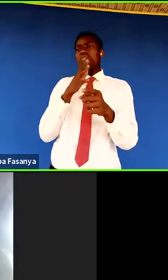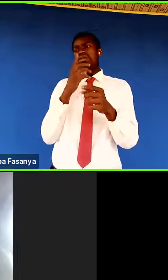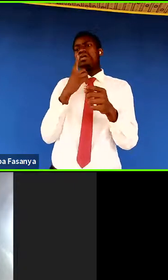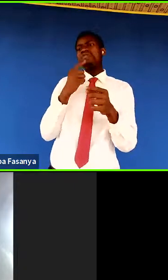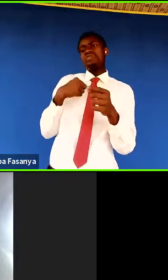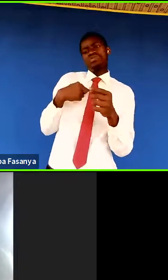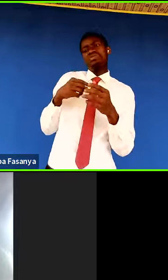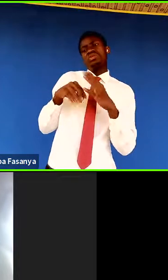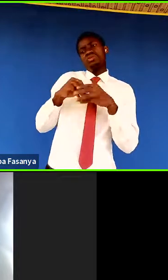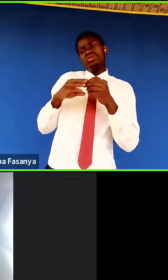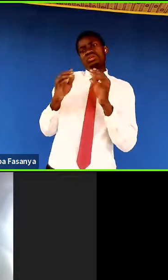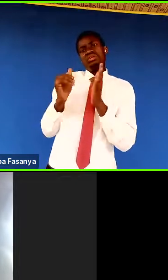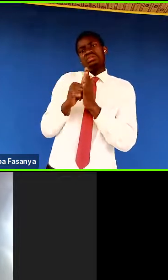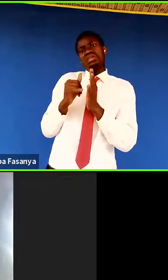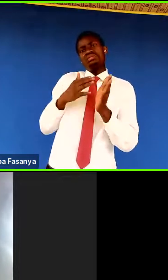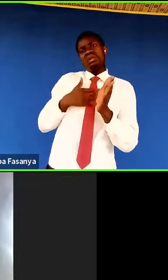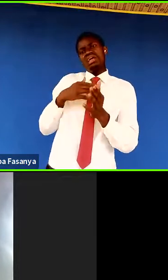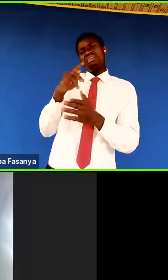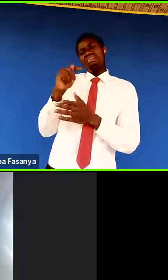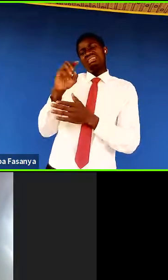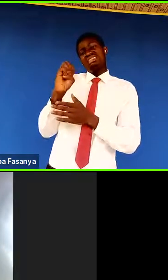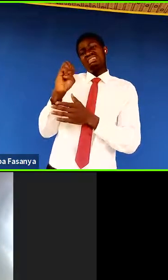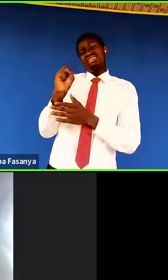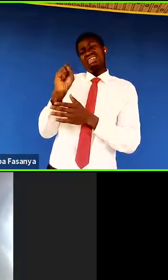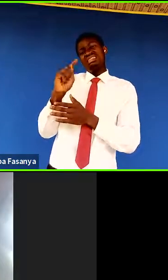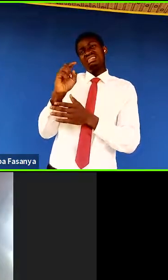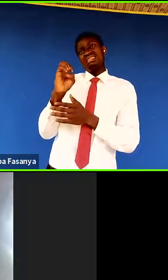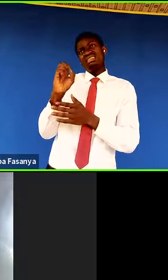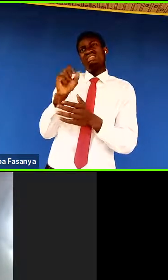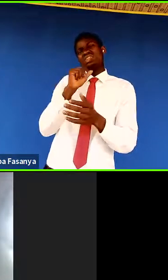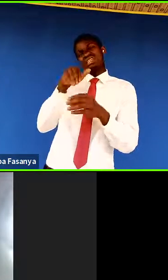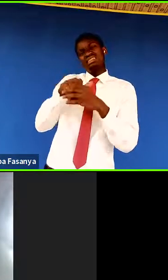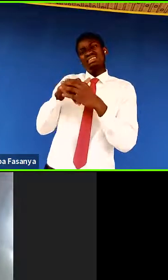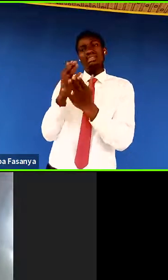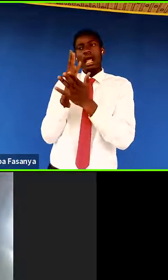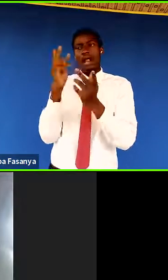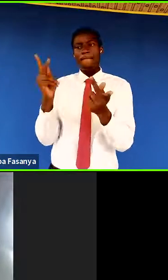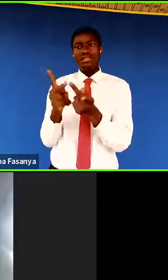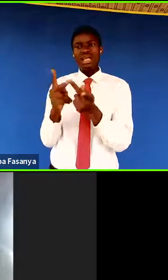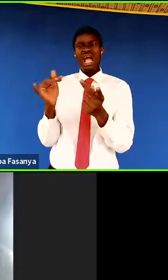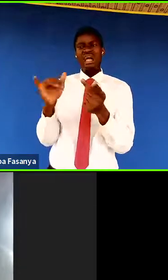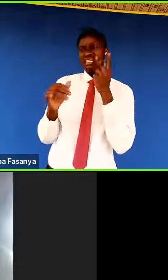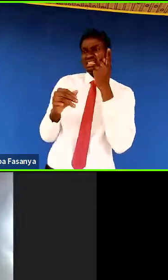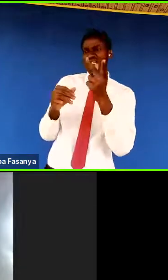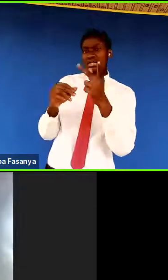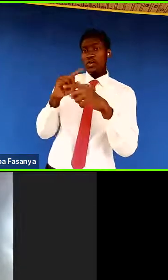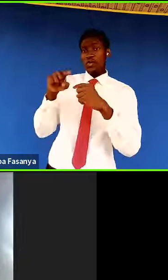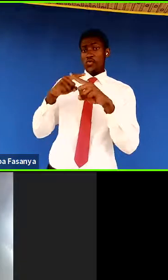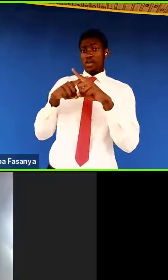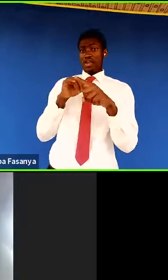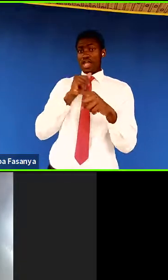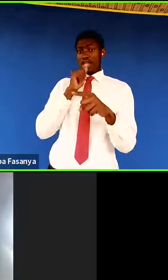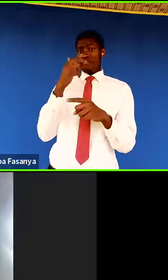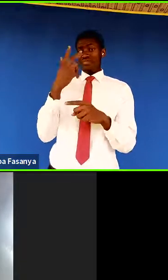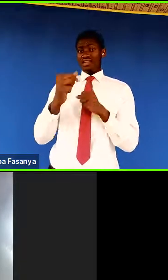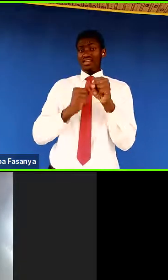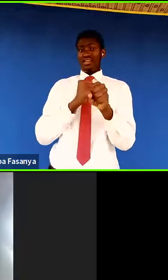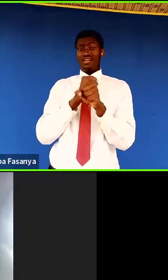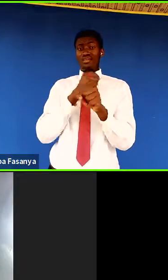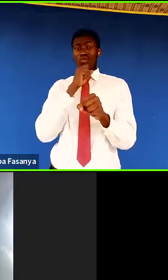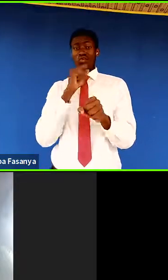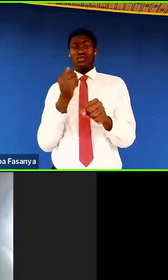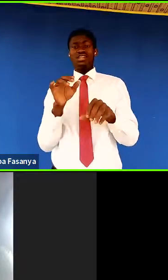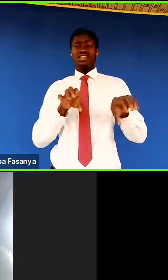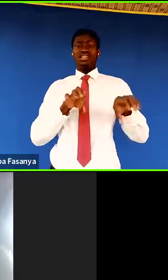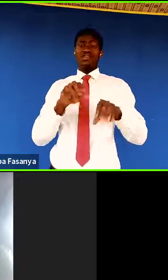was not in the right place when I was young. So they discovered it when I was 3 years old and they did an operation for me. Okay,